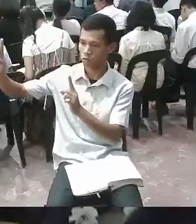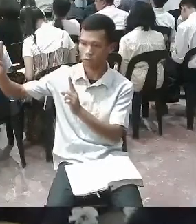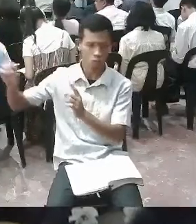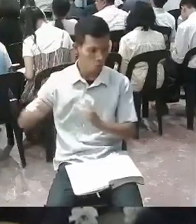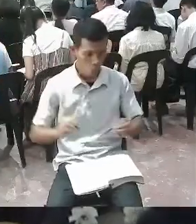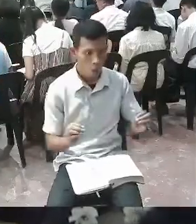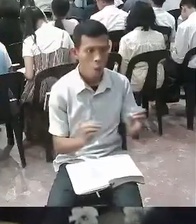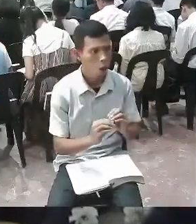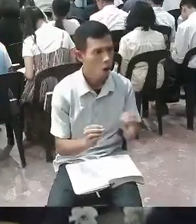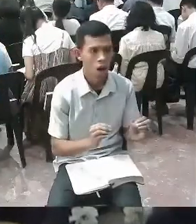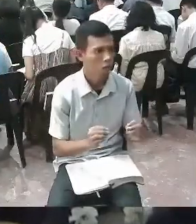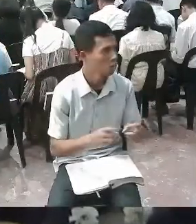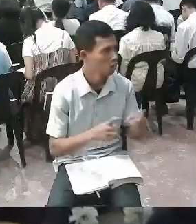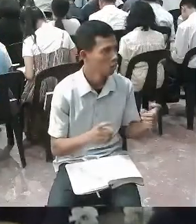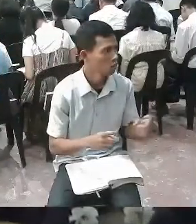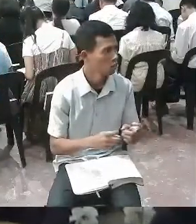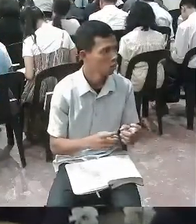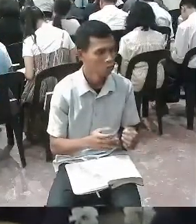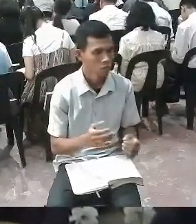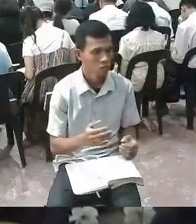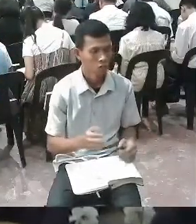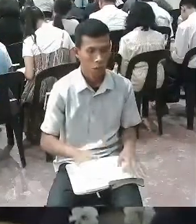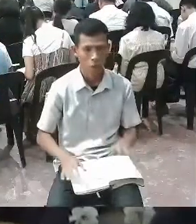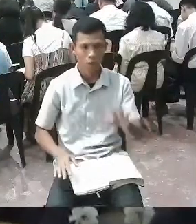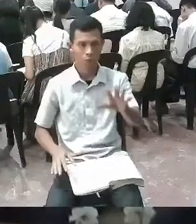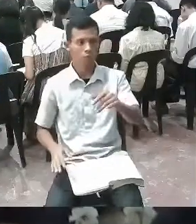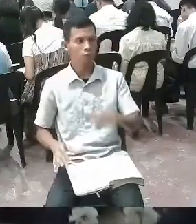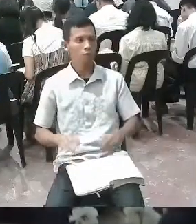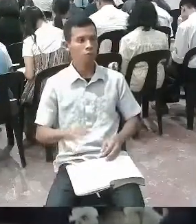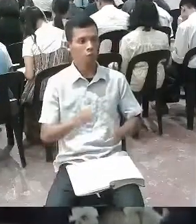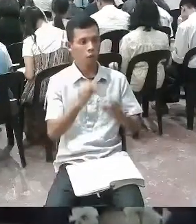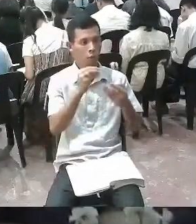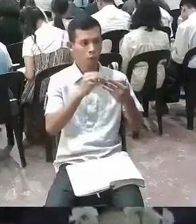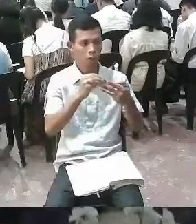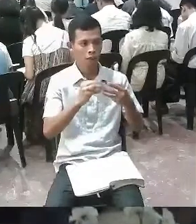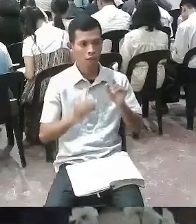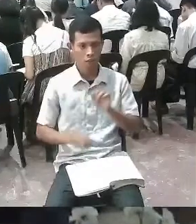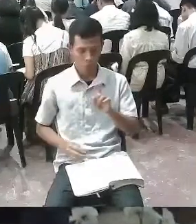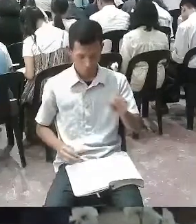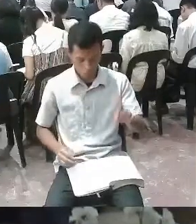One more scripture. Matthew chapter 1.